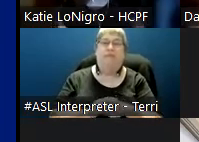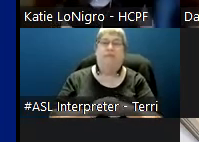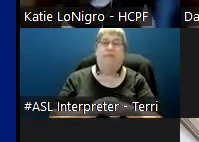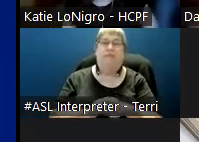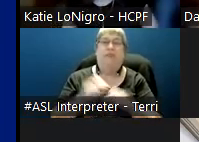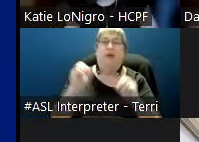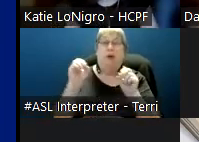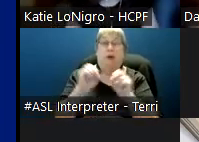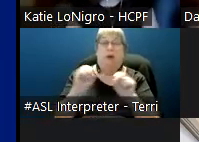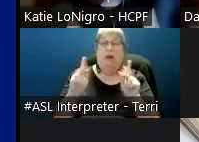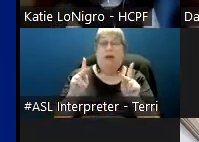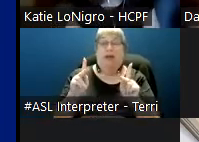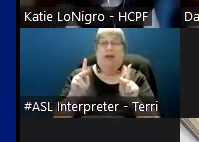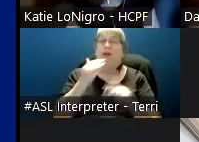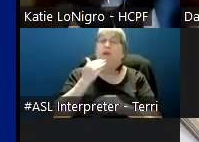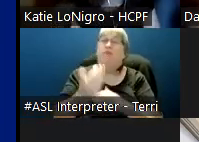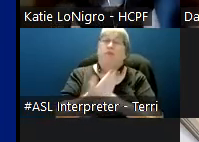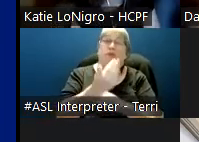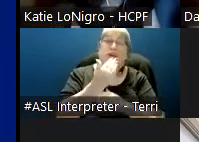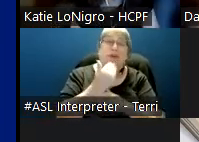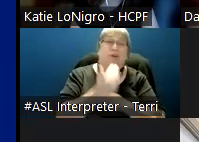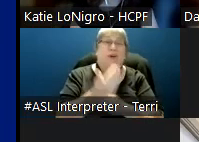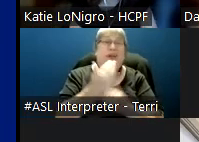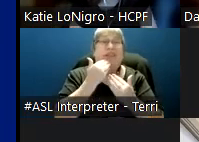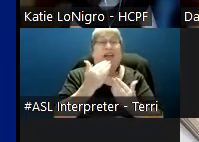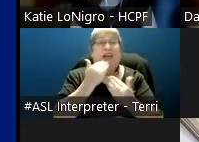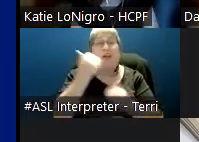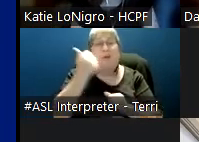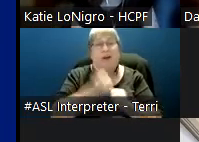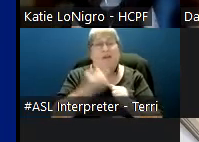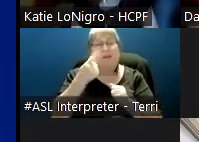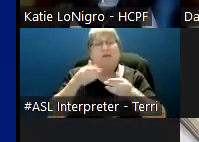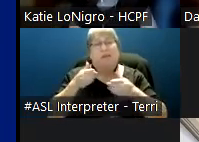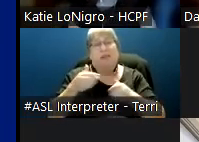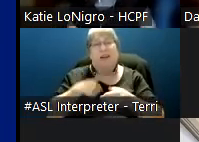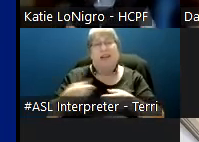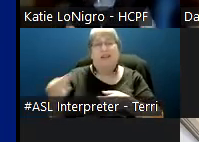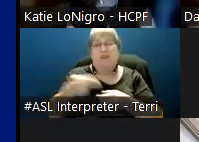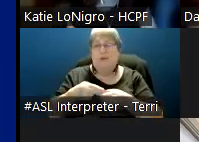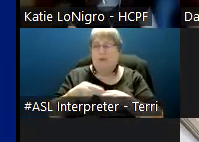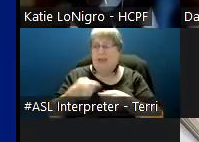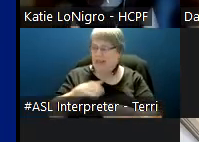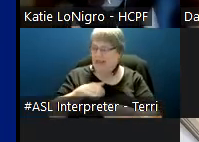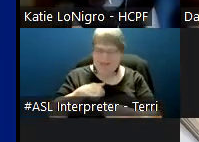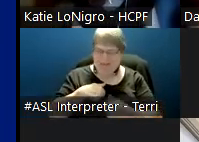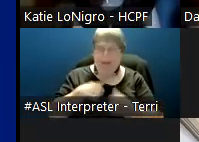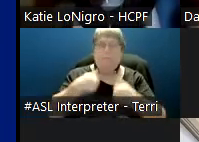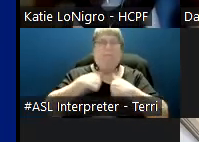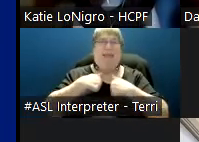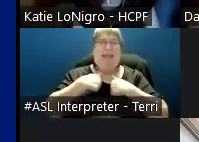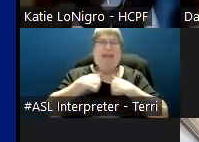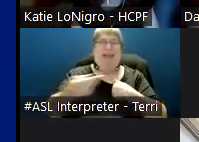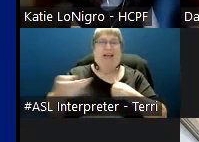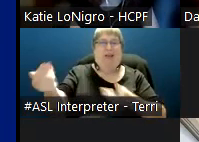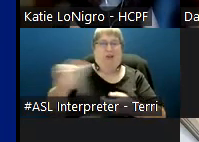All right. Good morning. Thank you, everyone, for letting us join today, or I guess just me. Again, Mark is not here. Letting